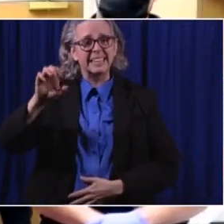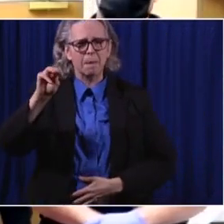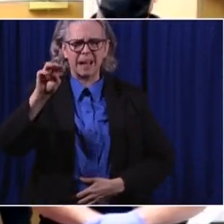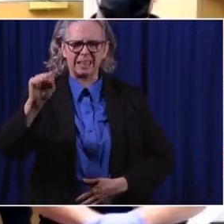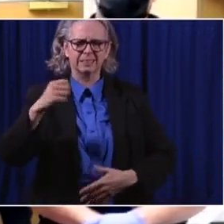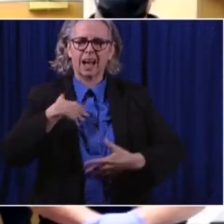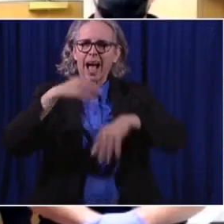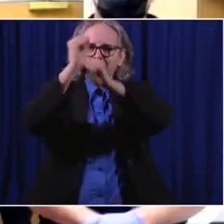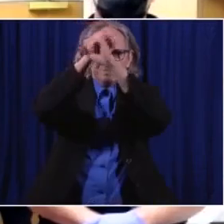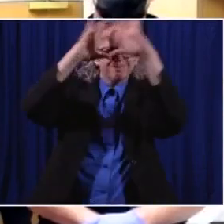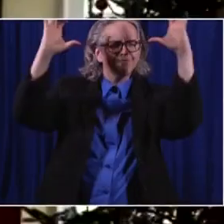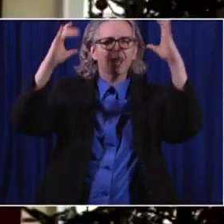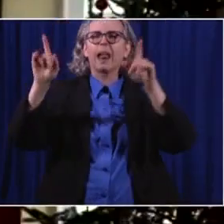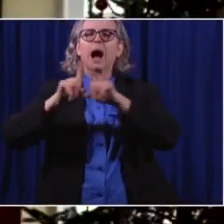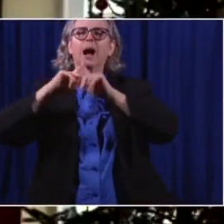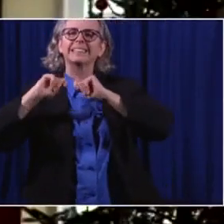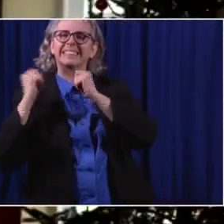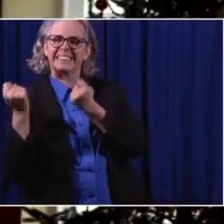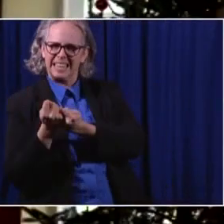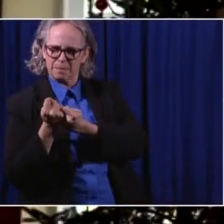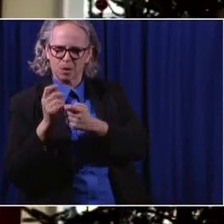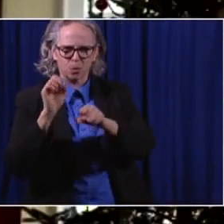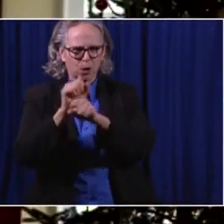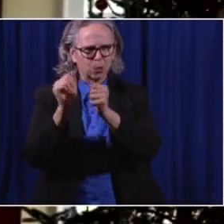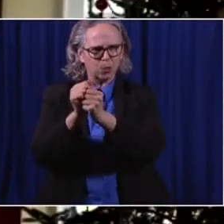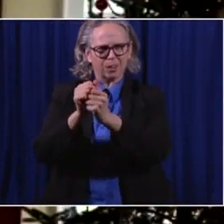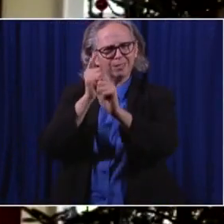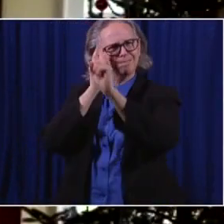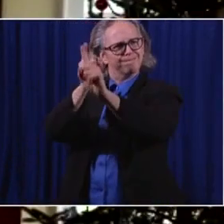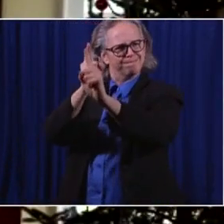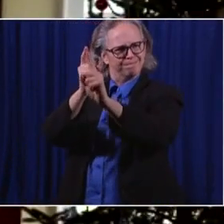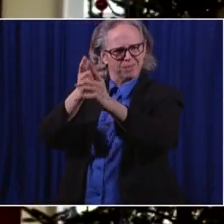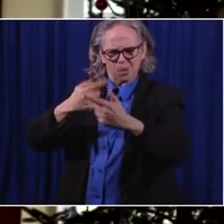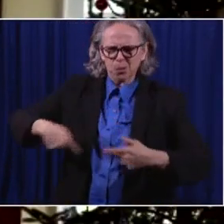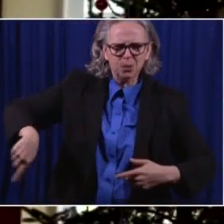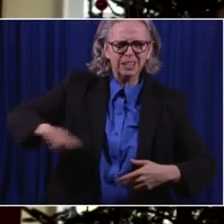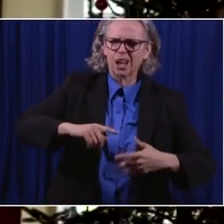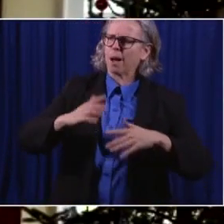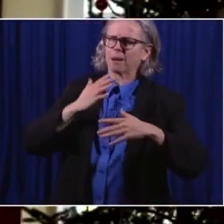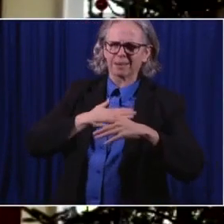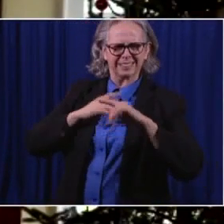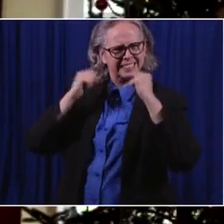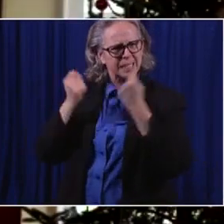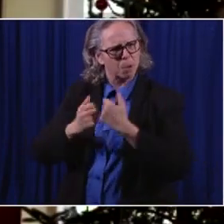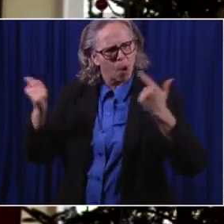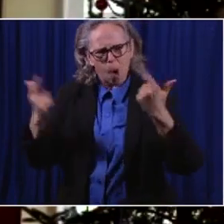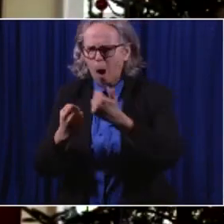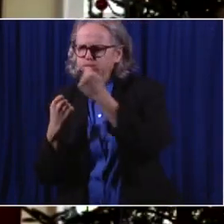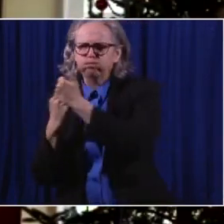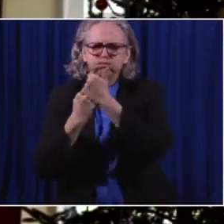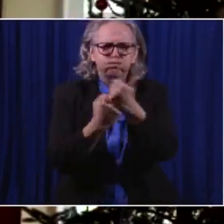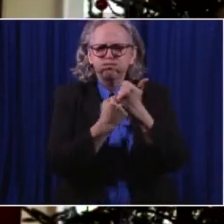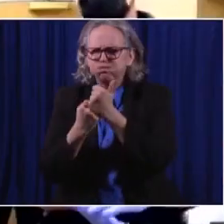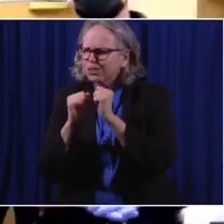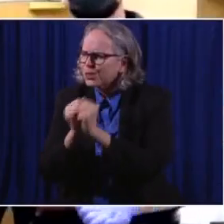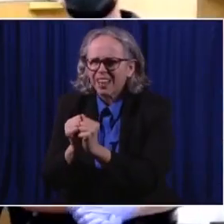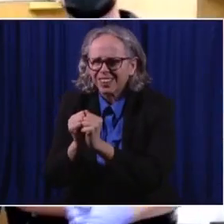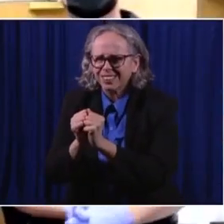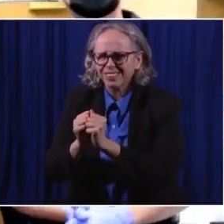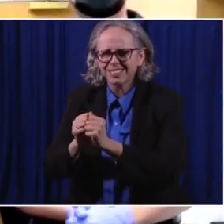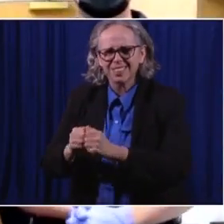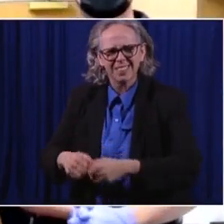and it's a situation that's all hands on deck. Well, that's great. Dan, how are you today? I'm doing very